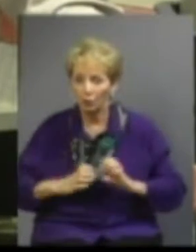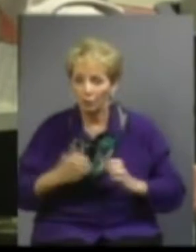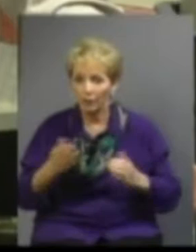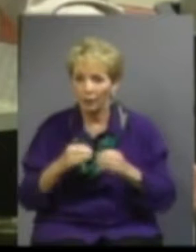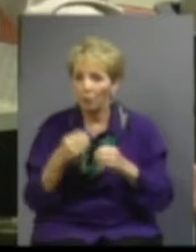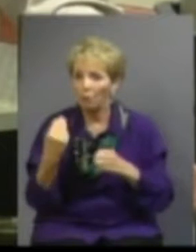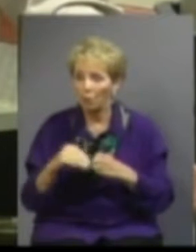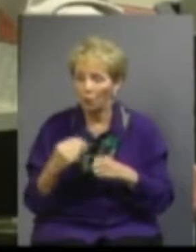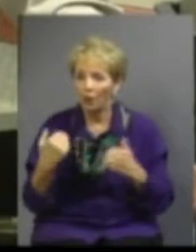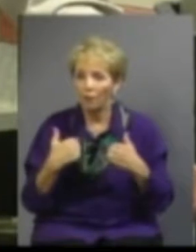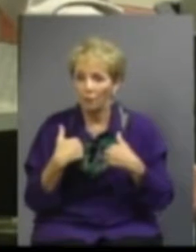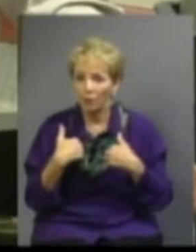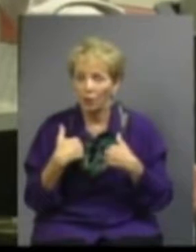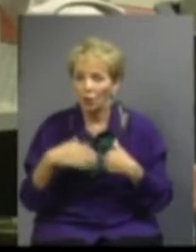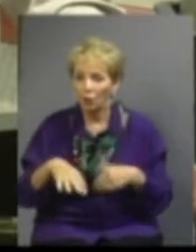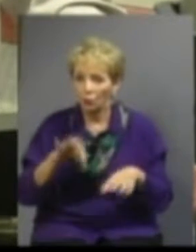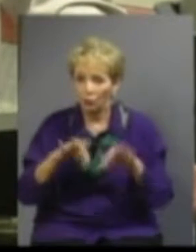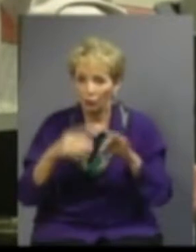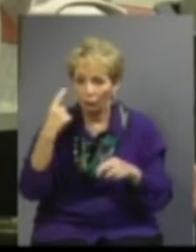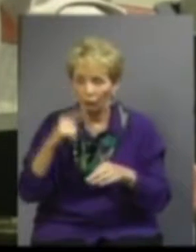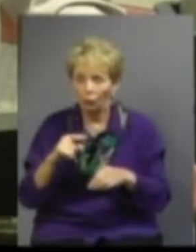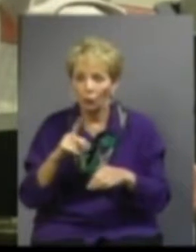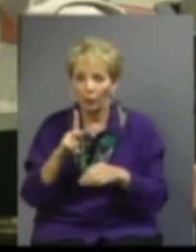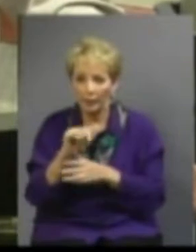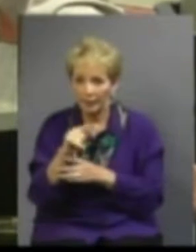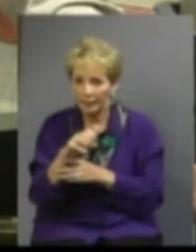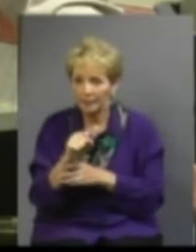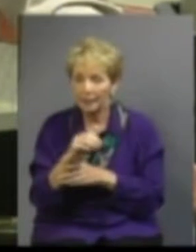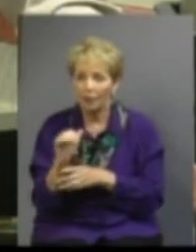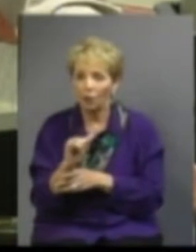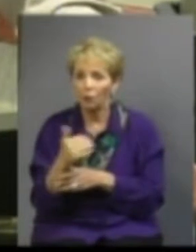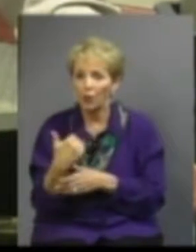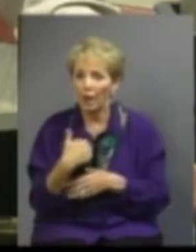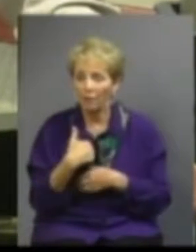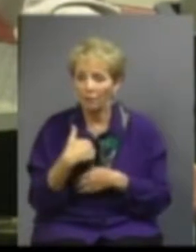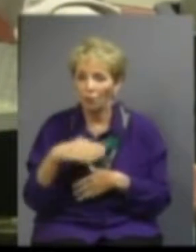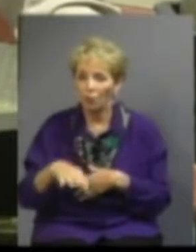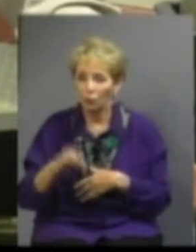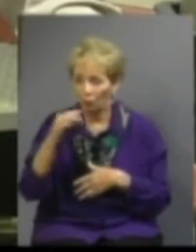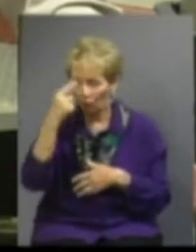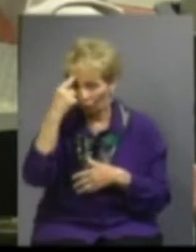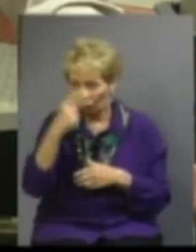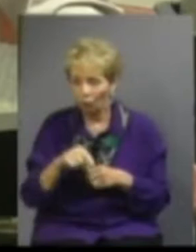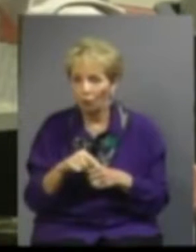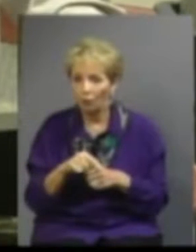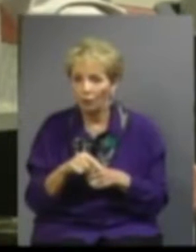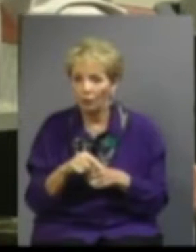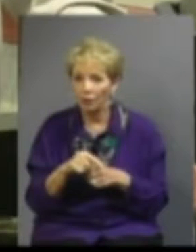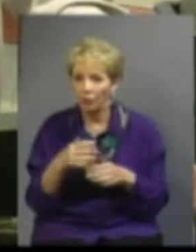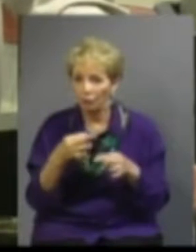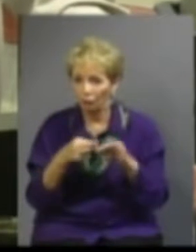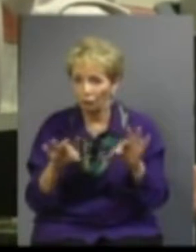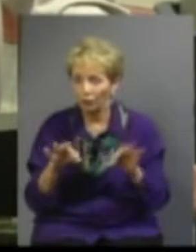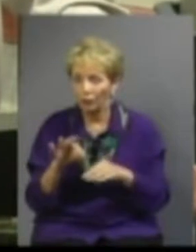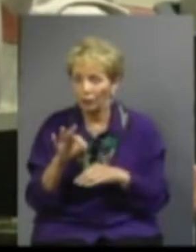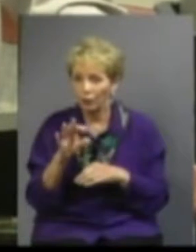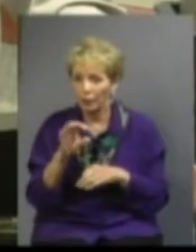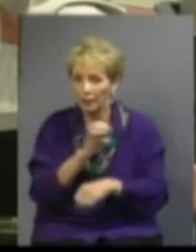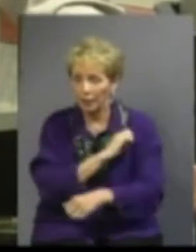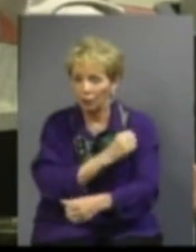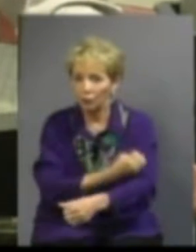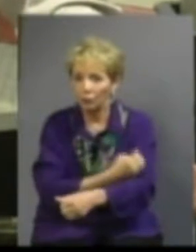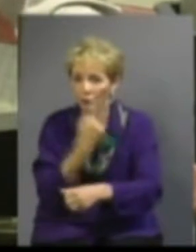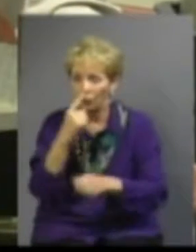Morganton. We have drawings for energy kits. We also have drawings for free energy audits for